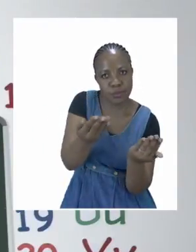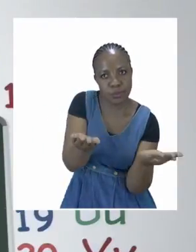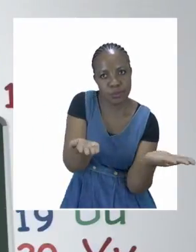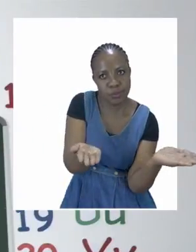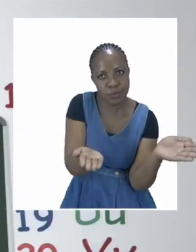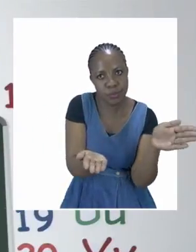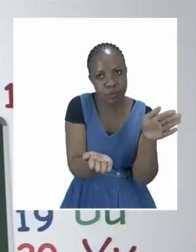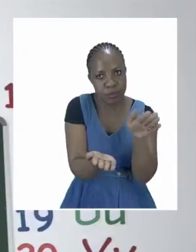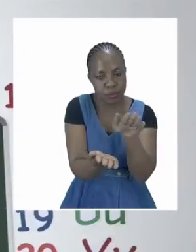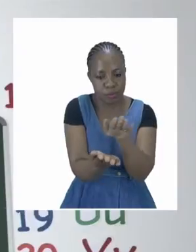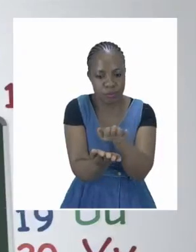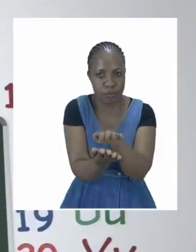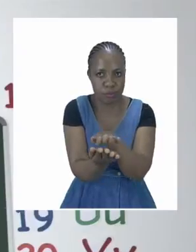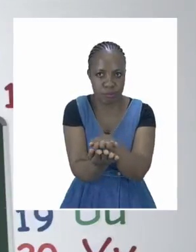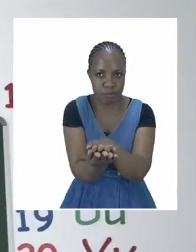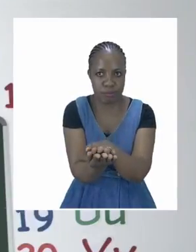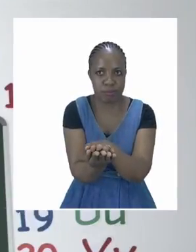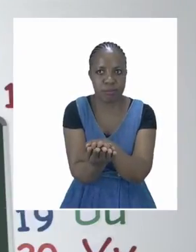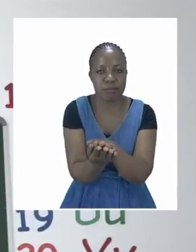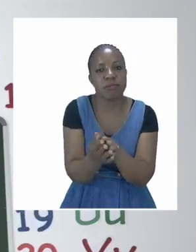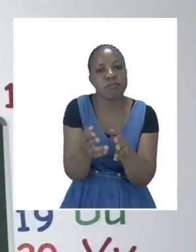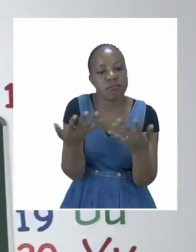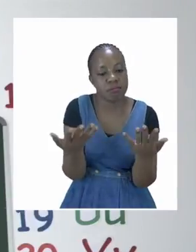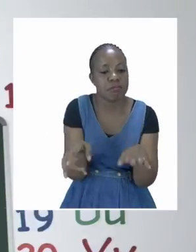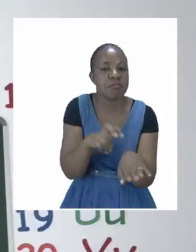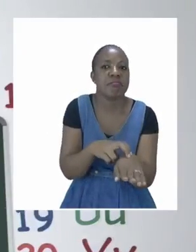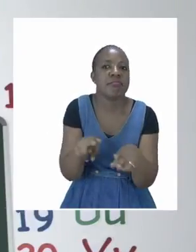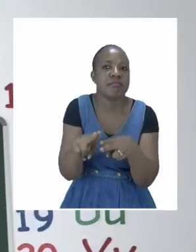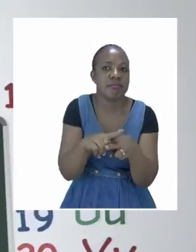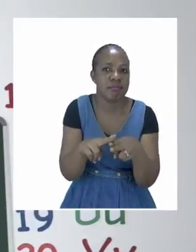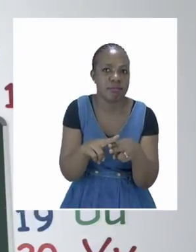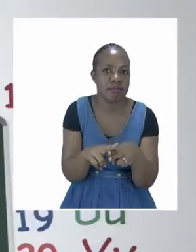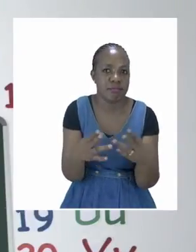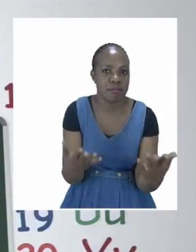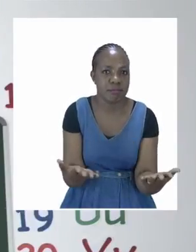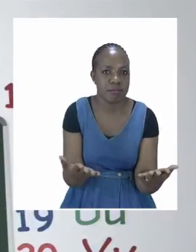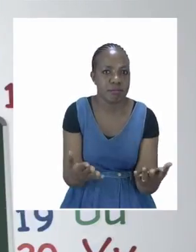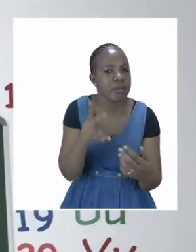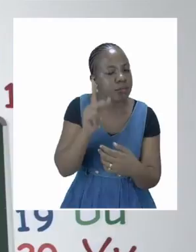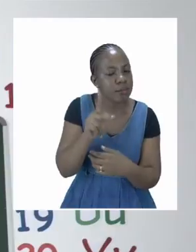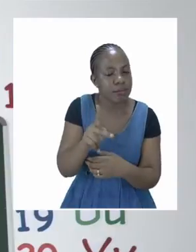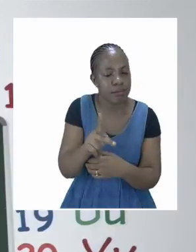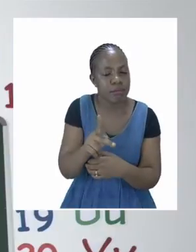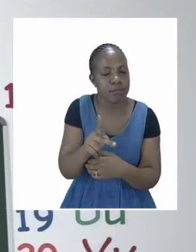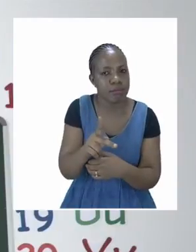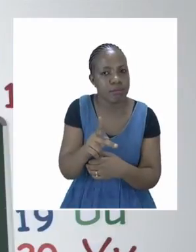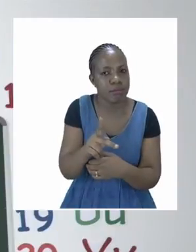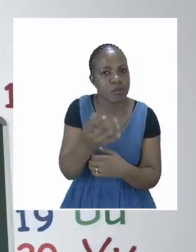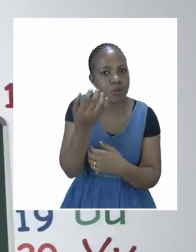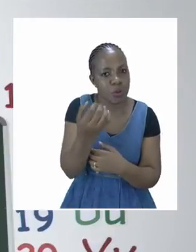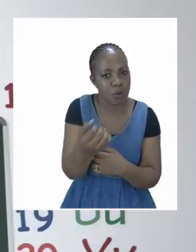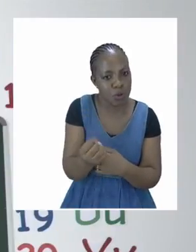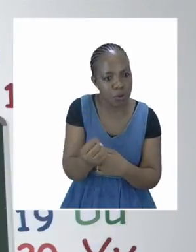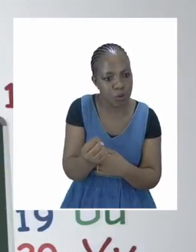it for ready to use. But there is more. We are also available on